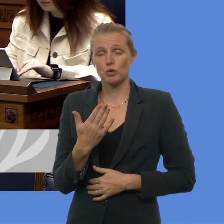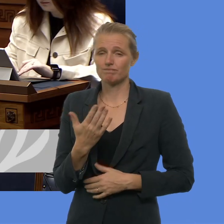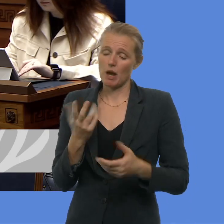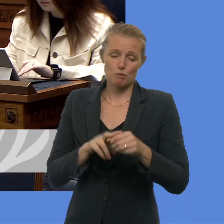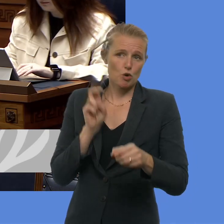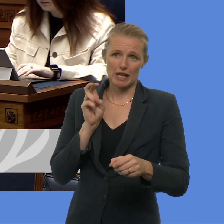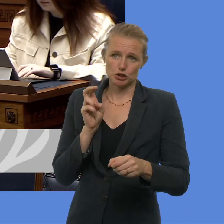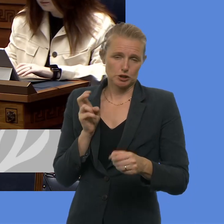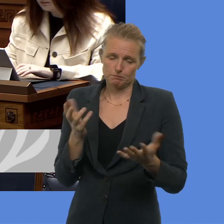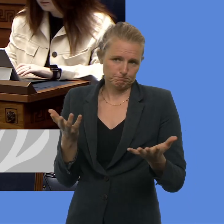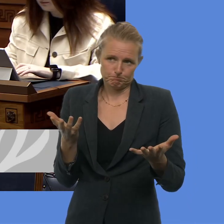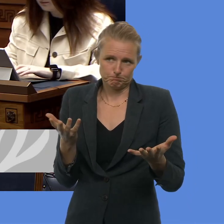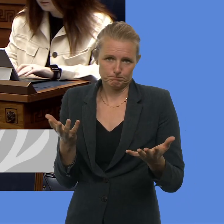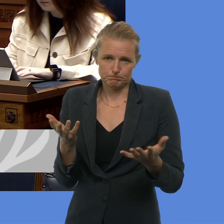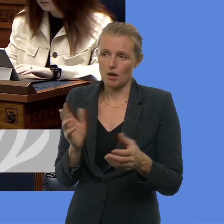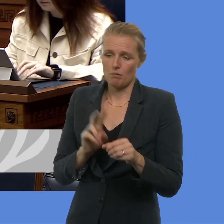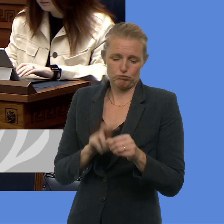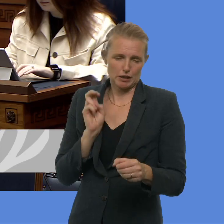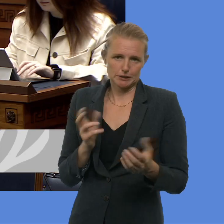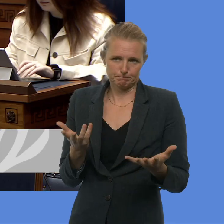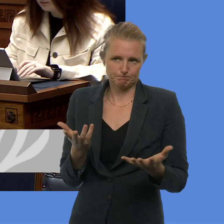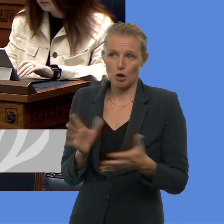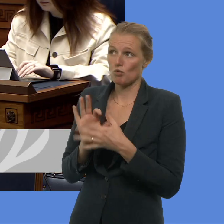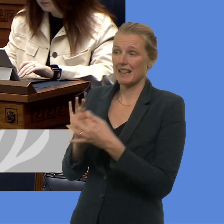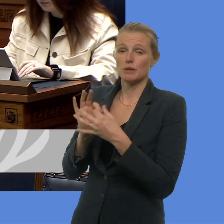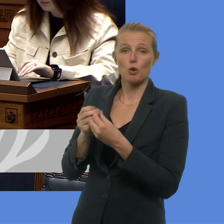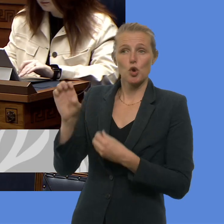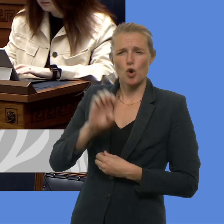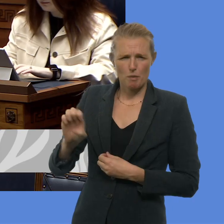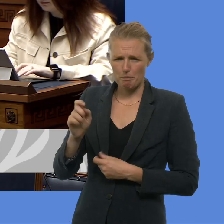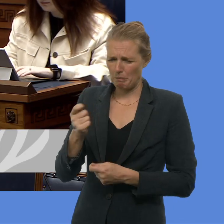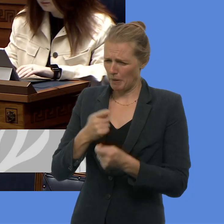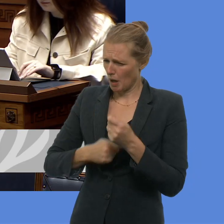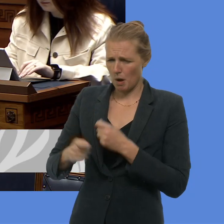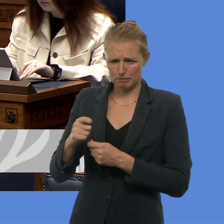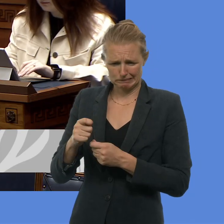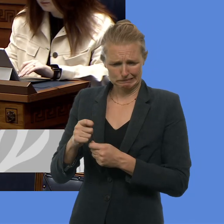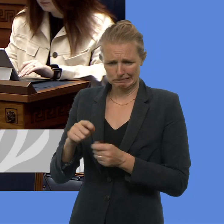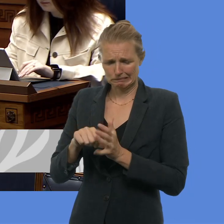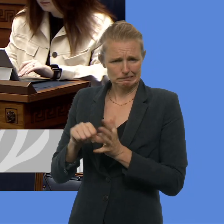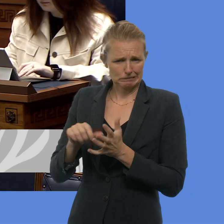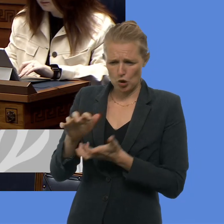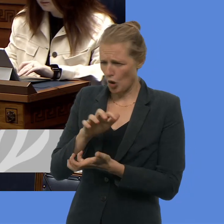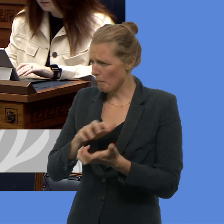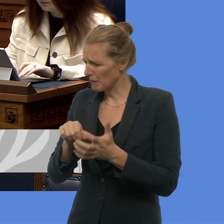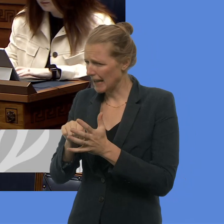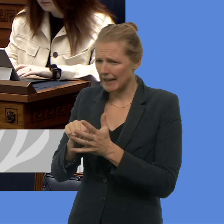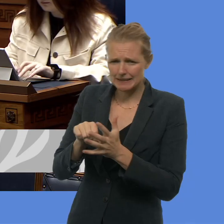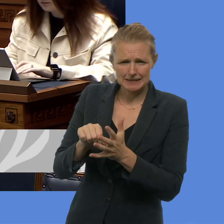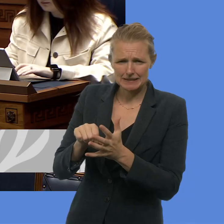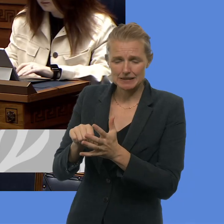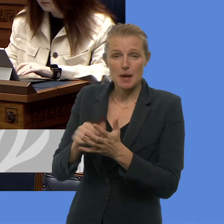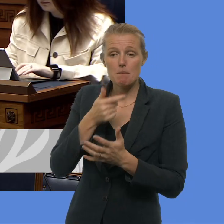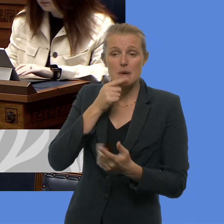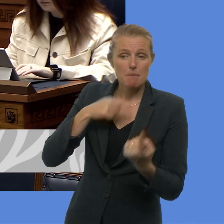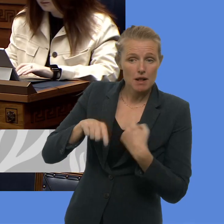Brexit, our relationship with the rest of Europe has come more complex and difficult, and as citizens and business it's